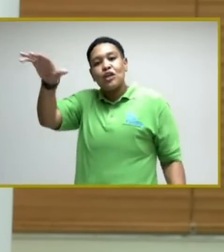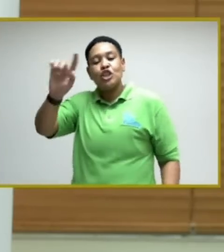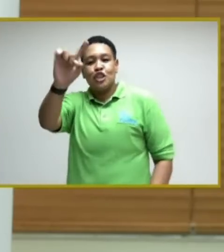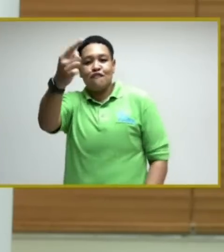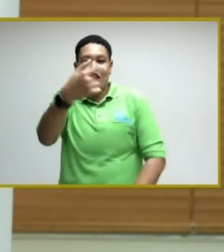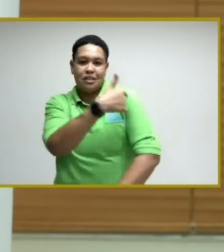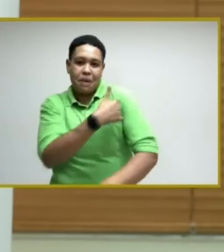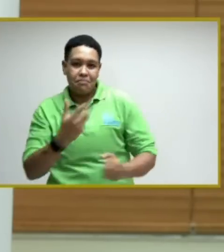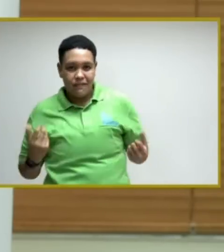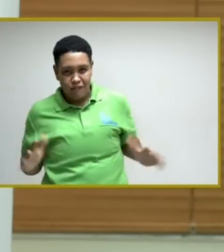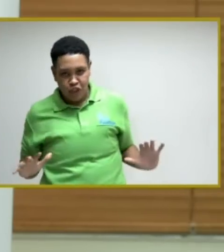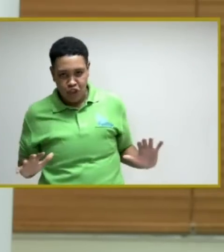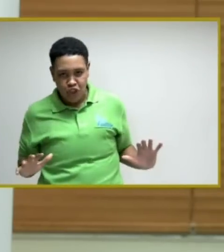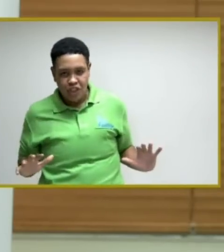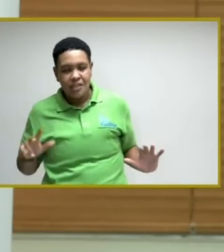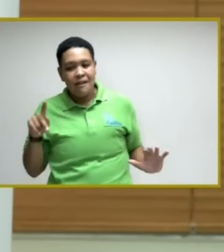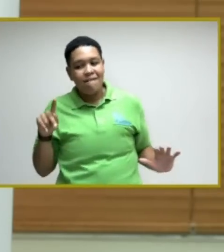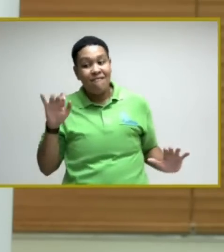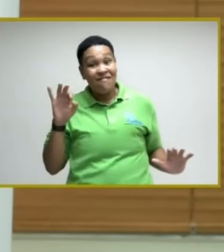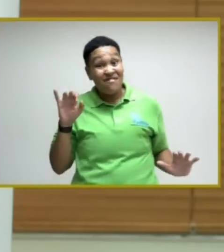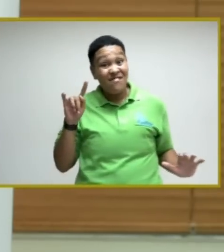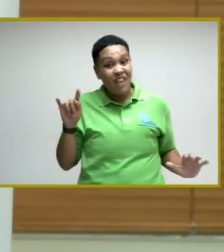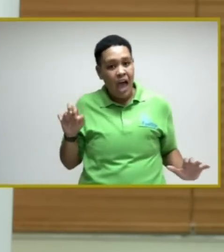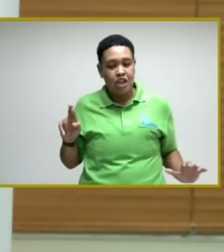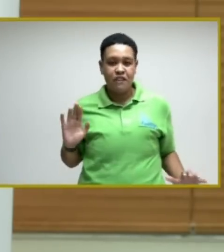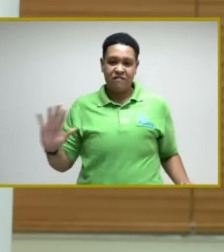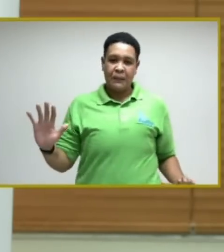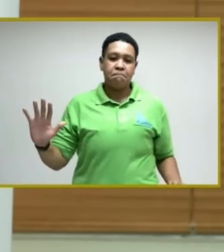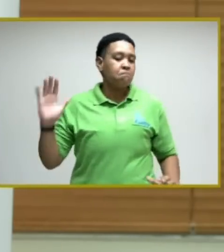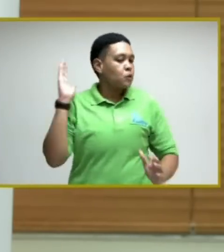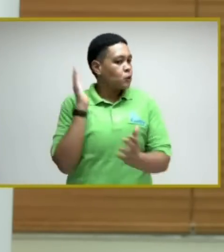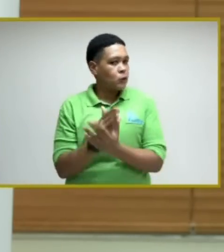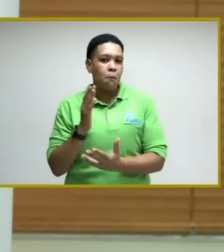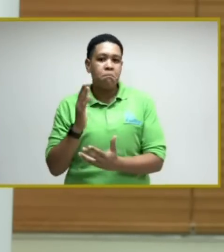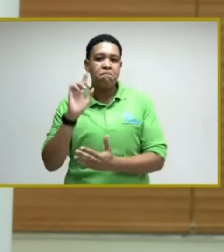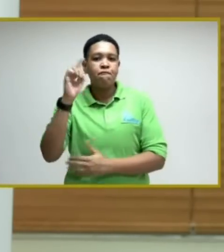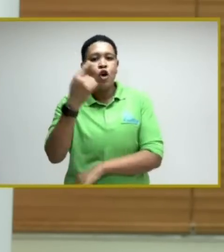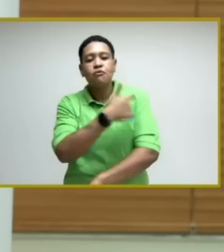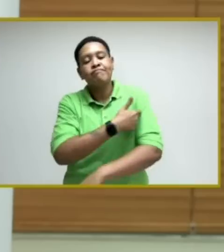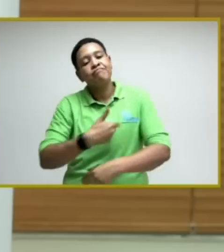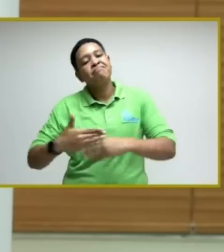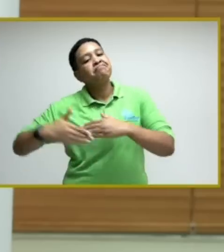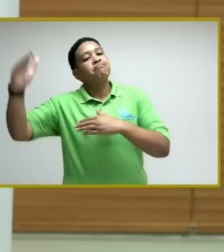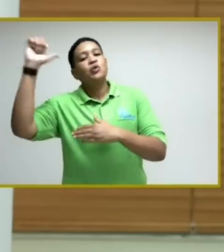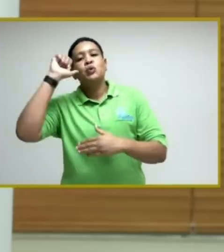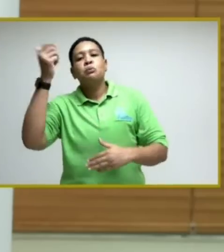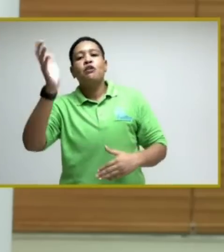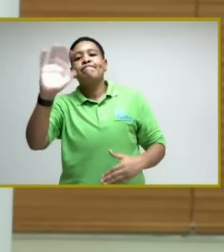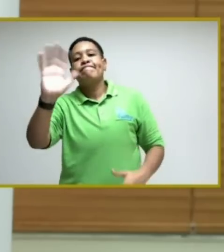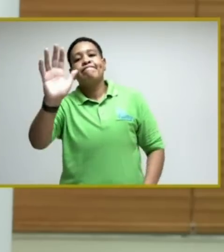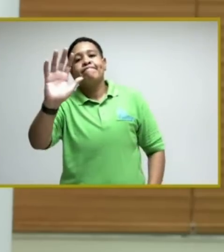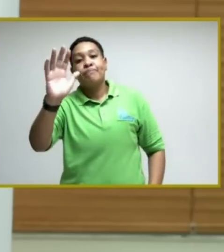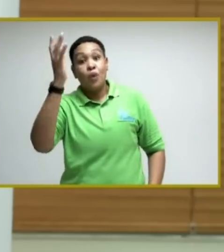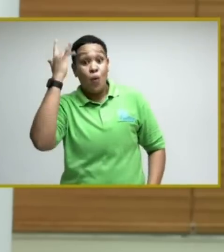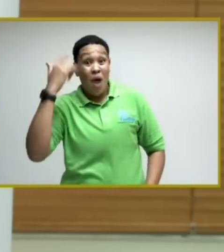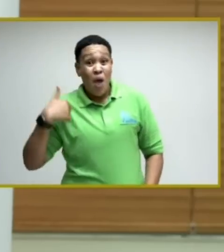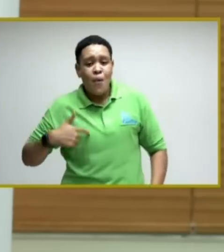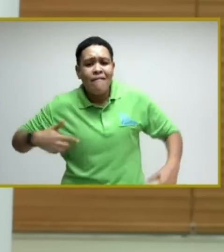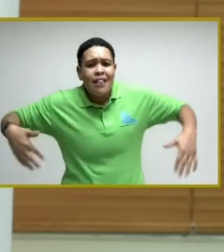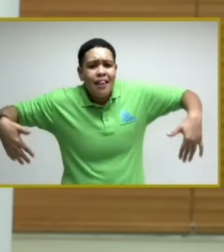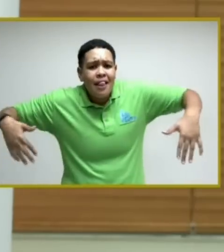first. The reason for this approach is because we have not